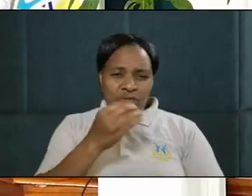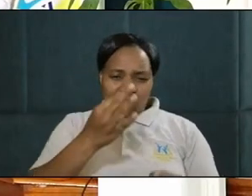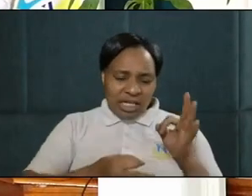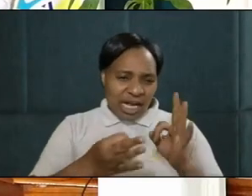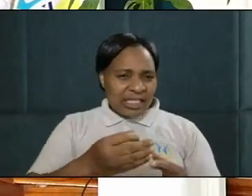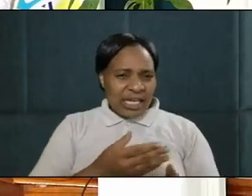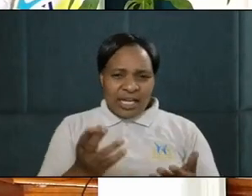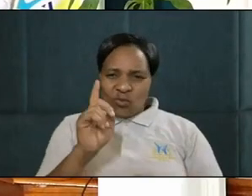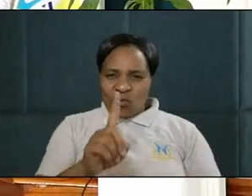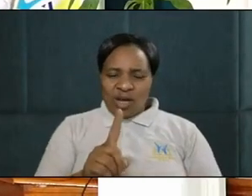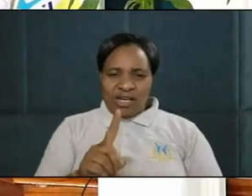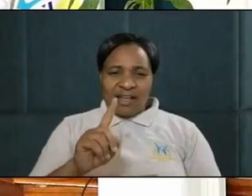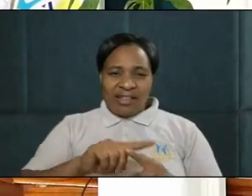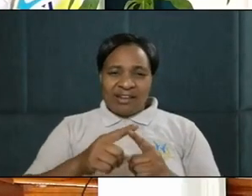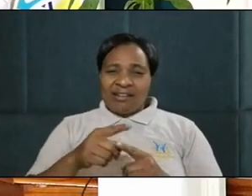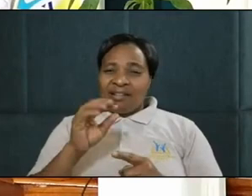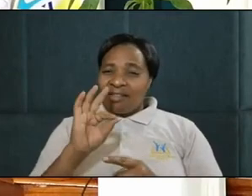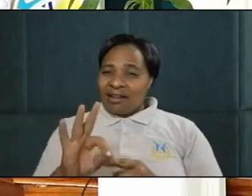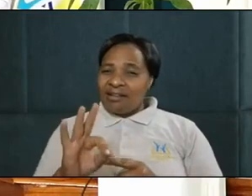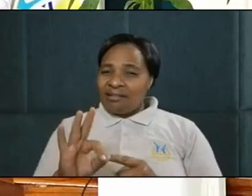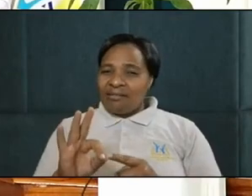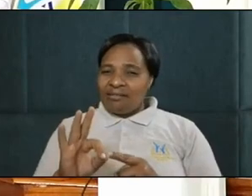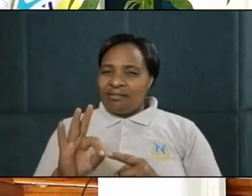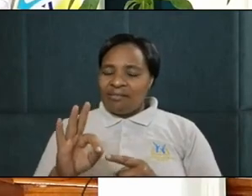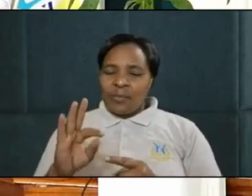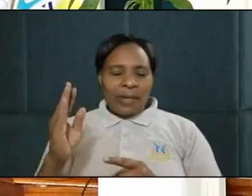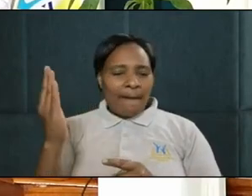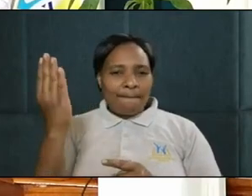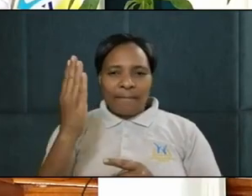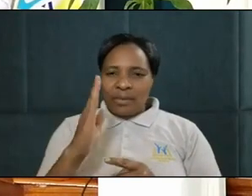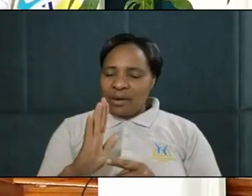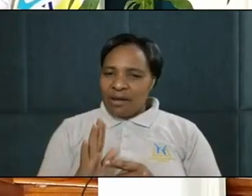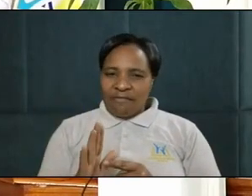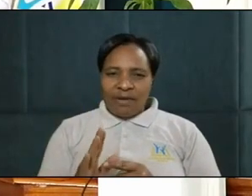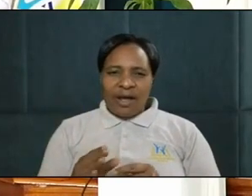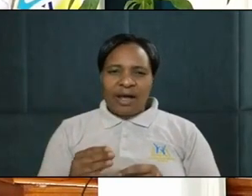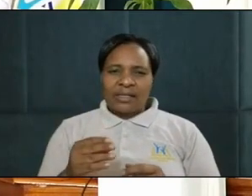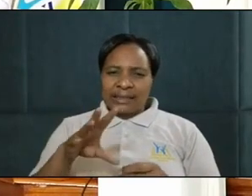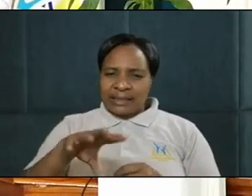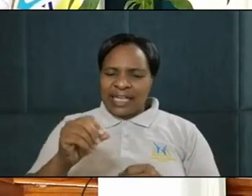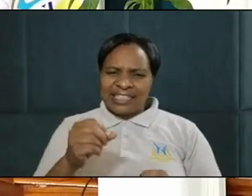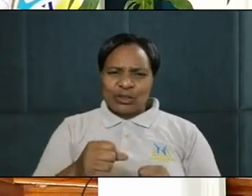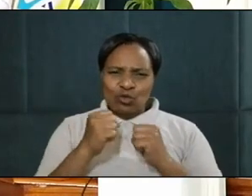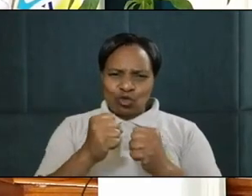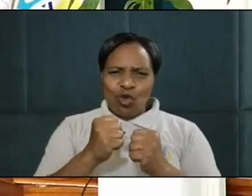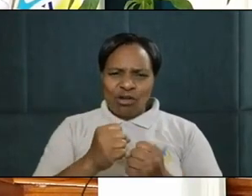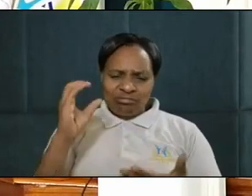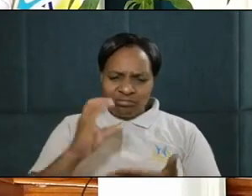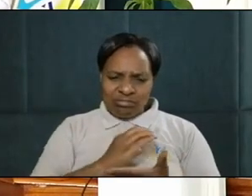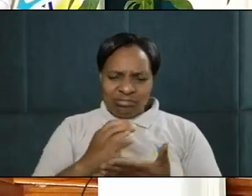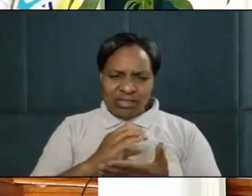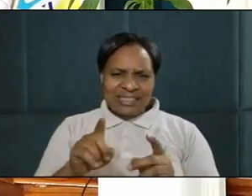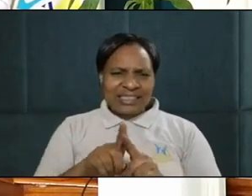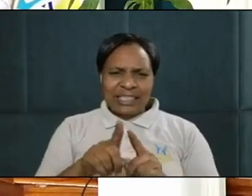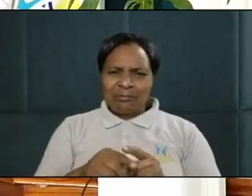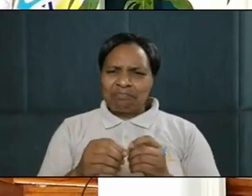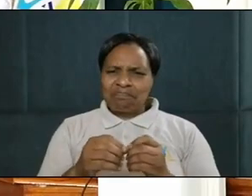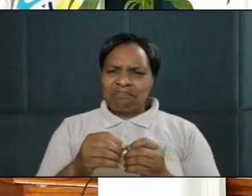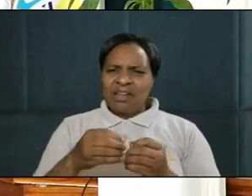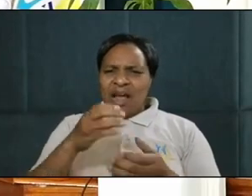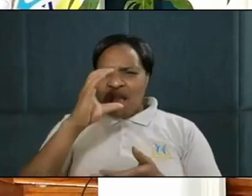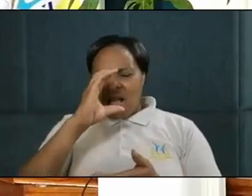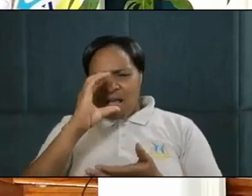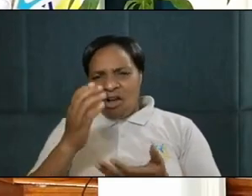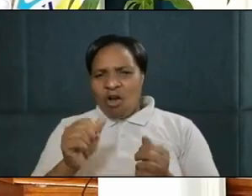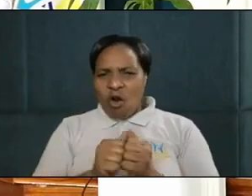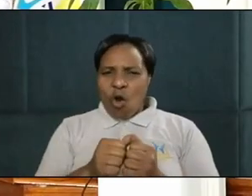touch dead body. And three, he'll never take strong drinks like alcohol or wine. Never take strong drinks like alcohol or